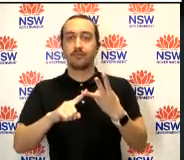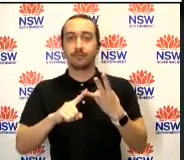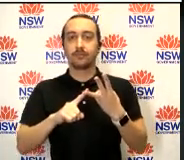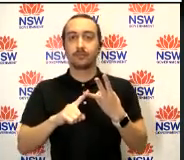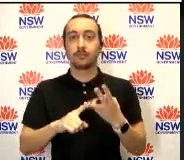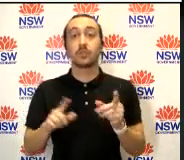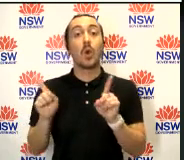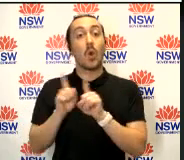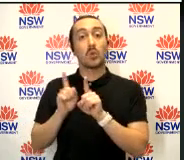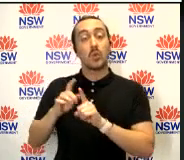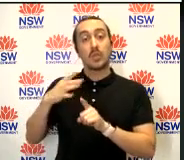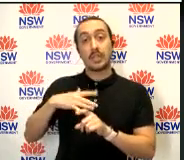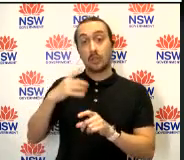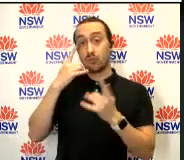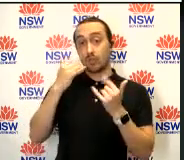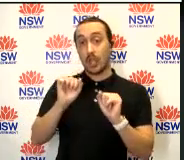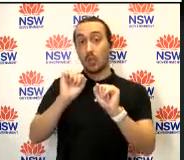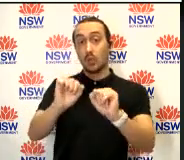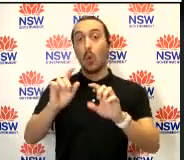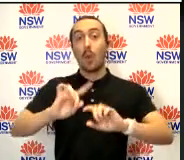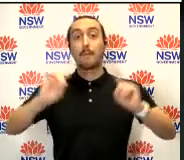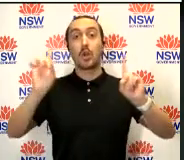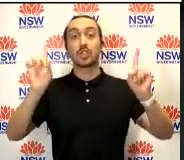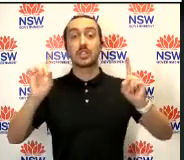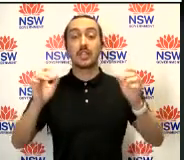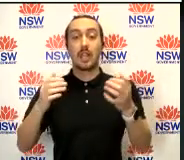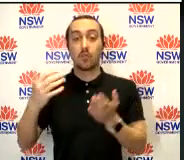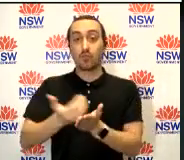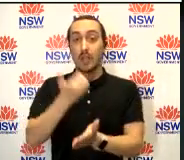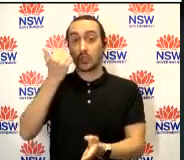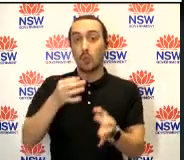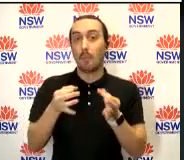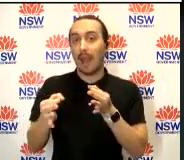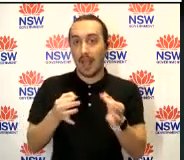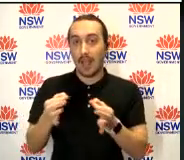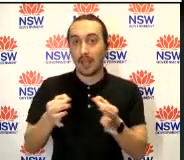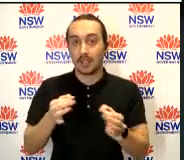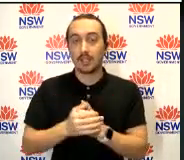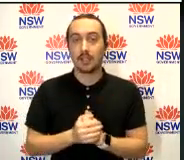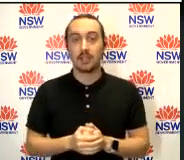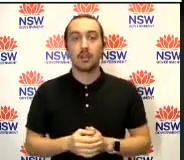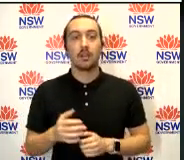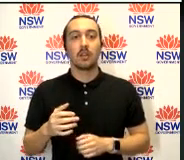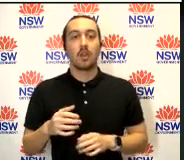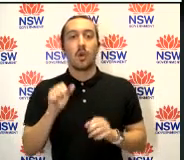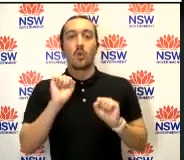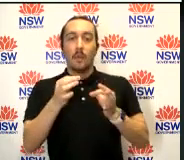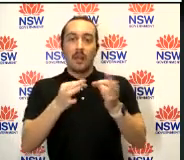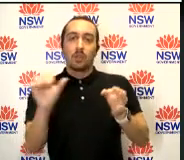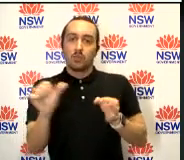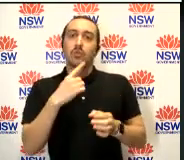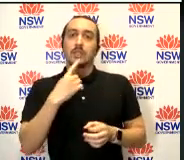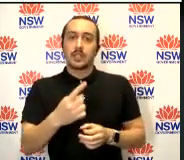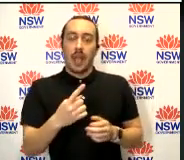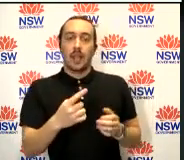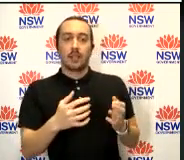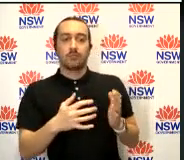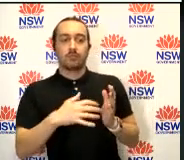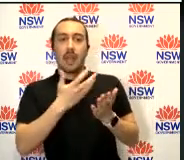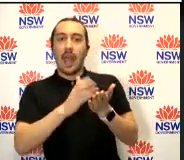procedure, evidence the emergency plan being tested for effectiveness, and has adequate training